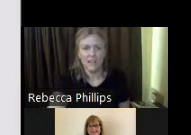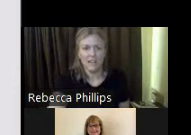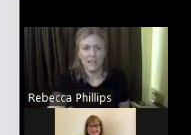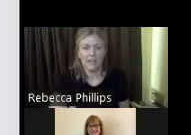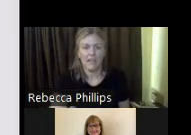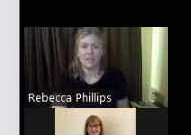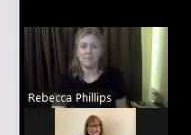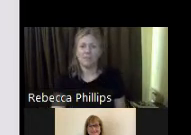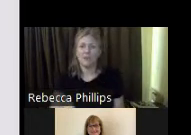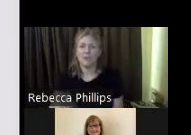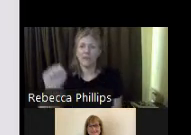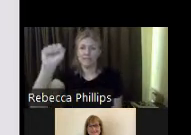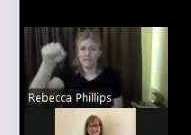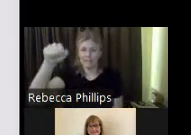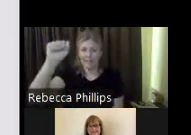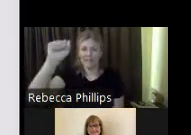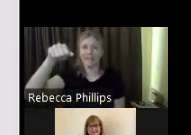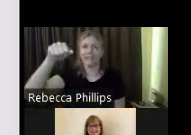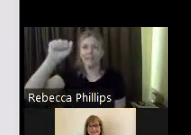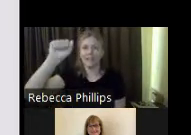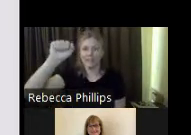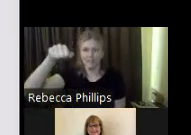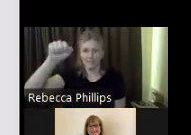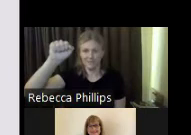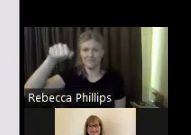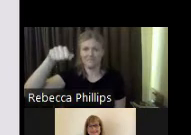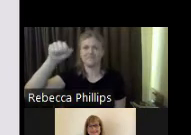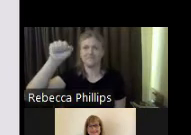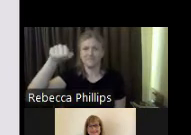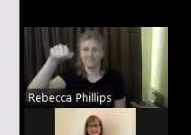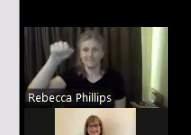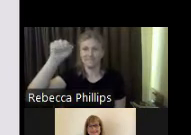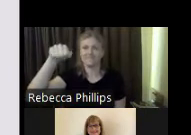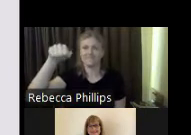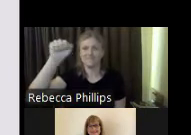Okay, so yes, it's nodding the head, yes.